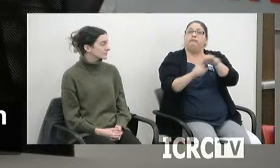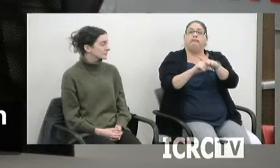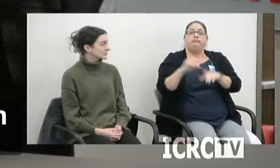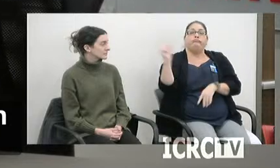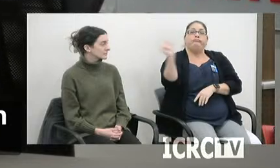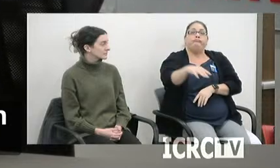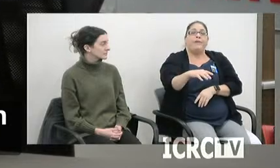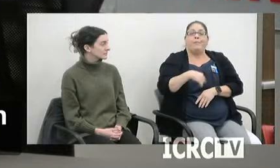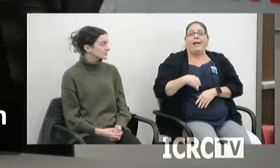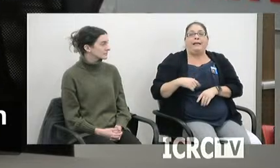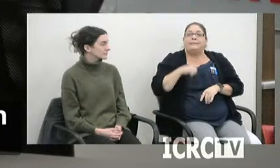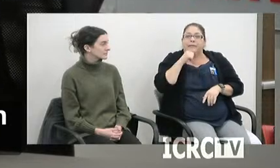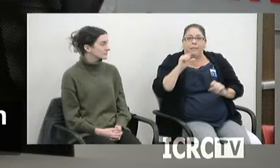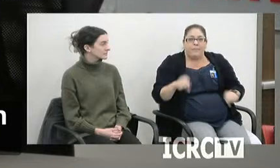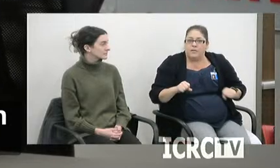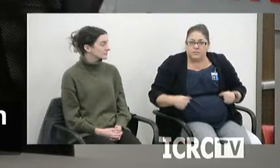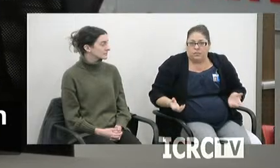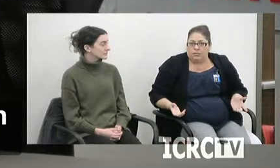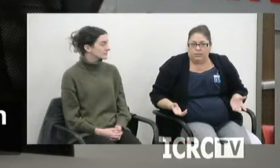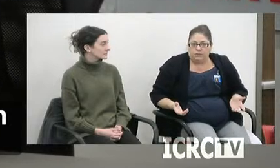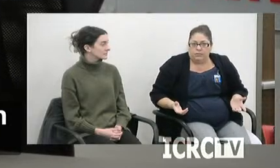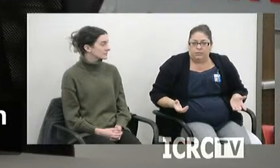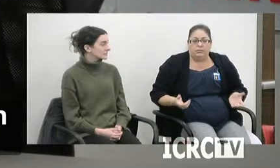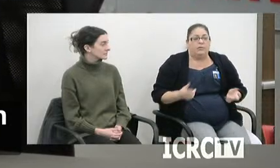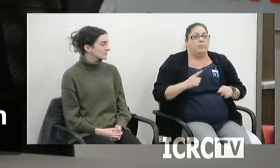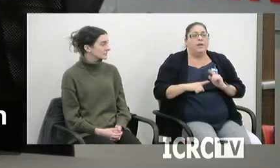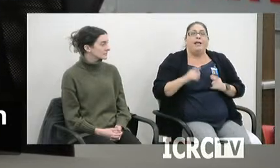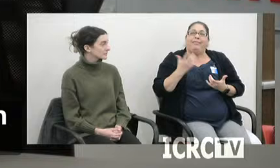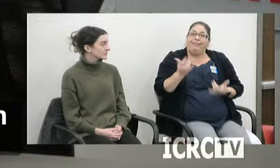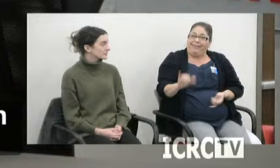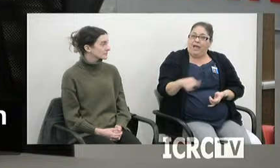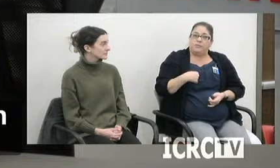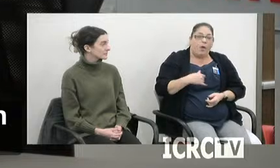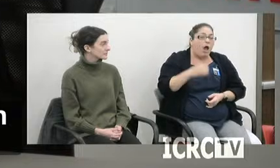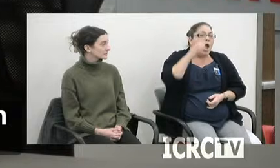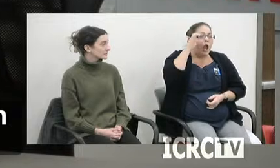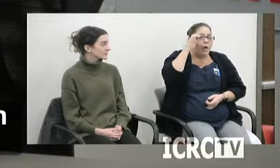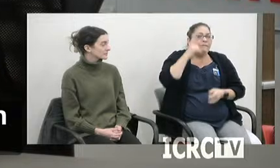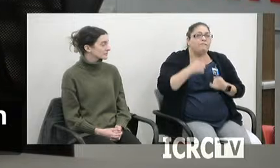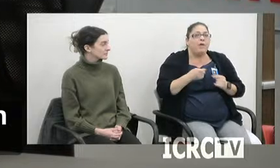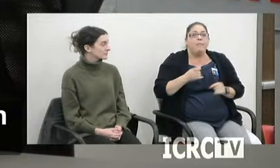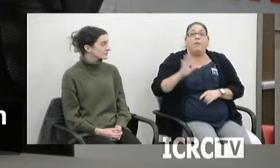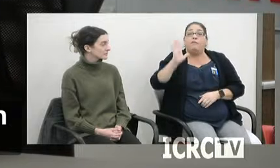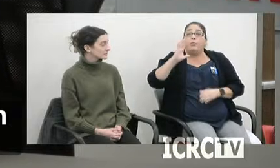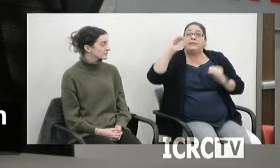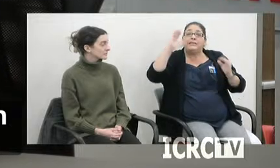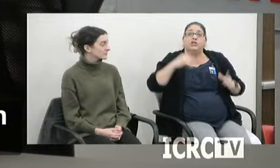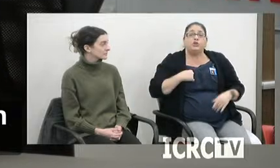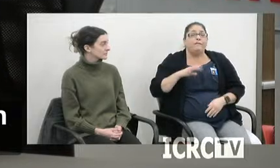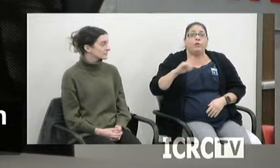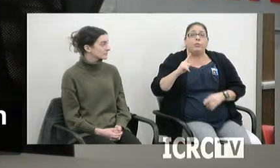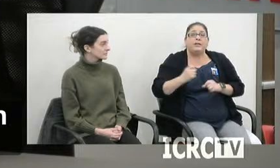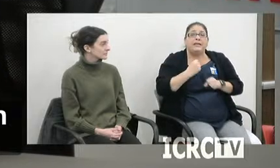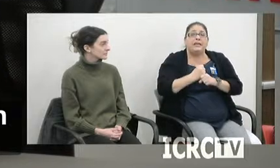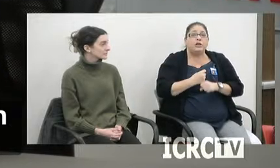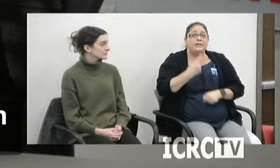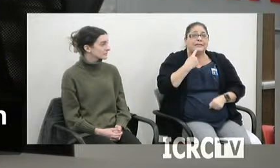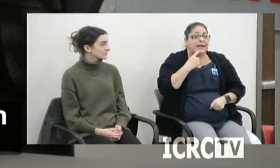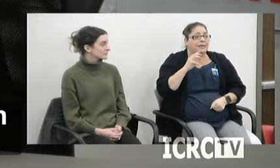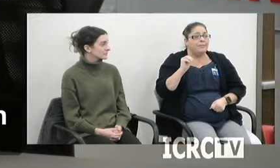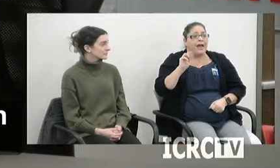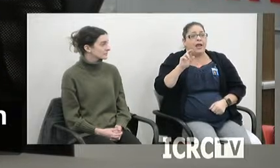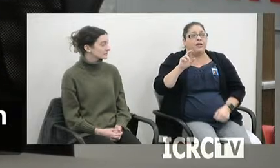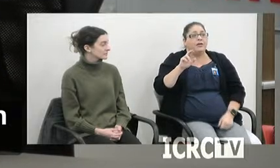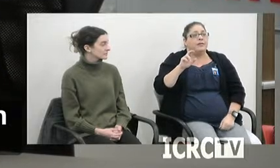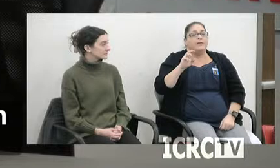clearly untenable. I want to hear that from a former teacher of 41 years, which Ms.